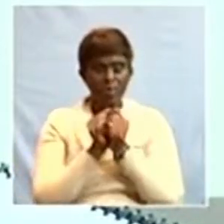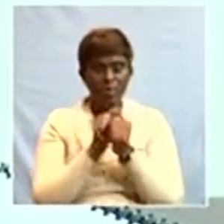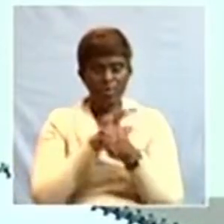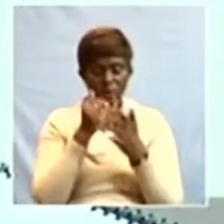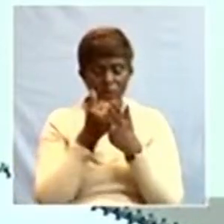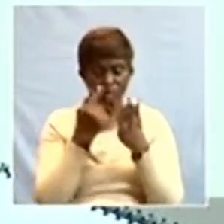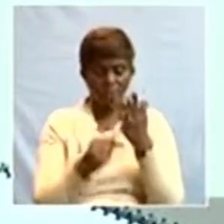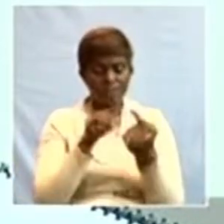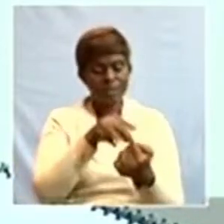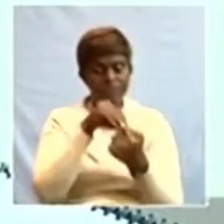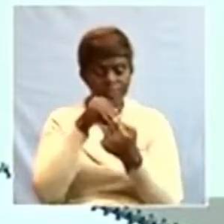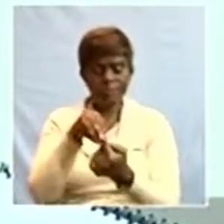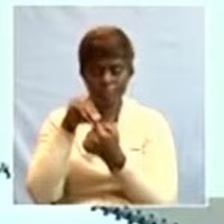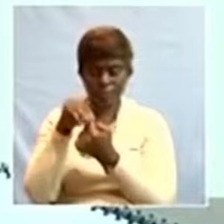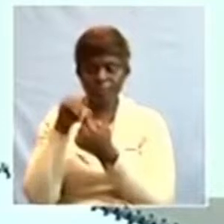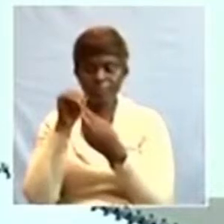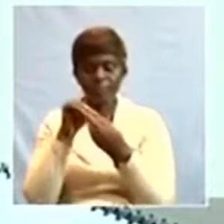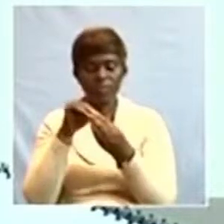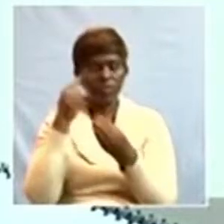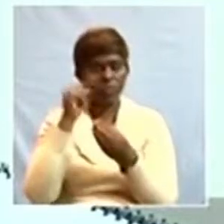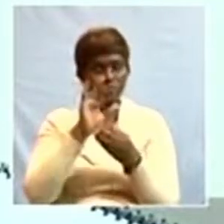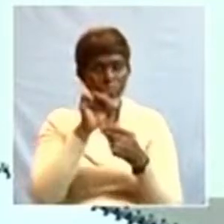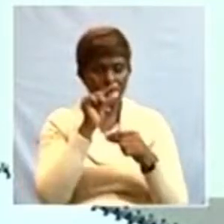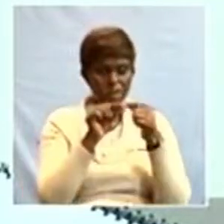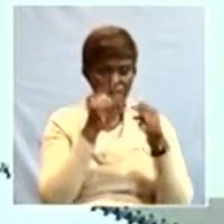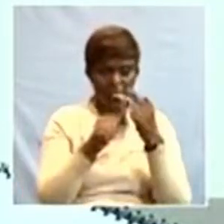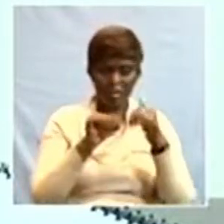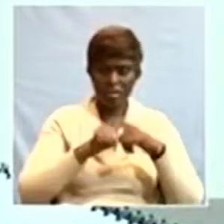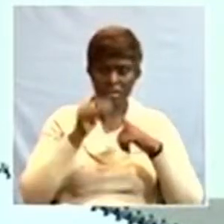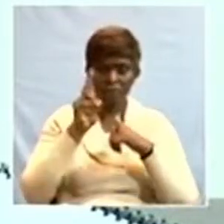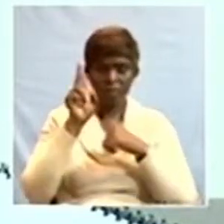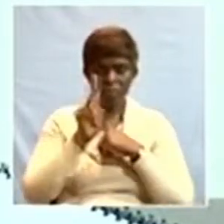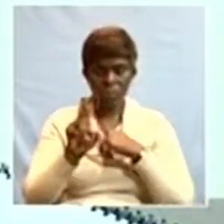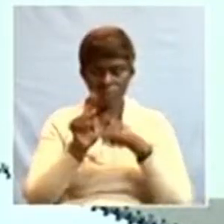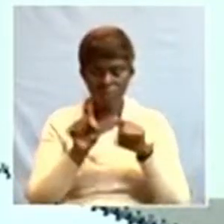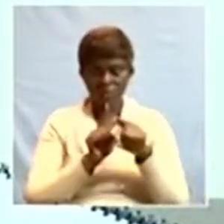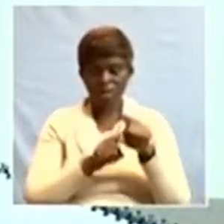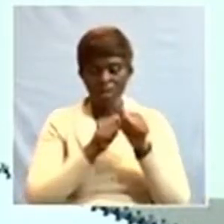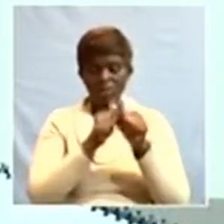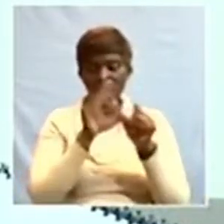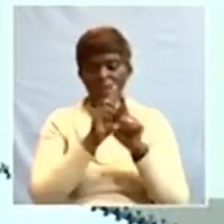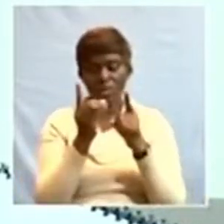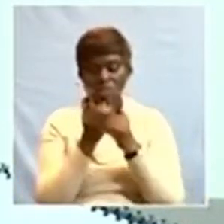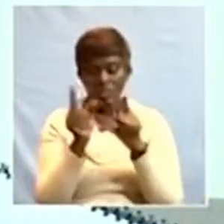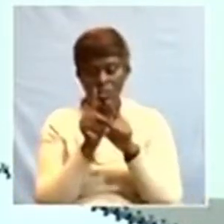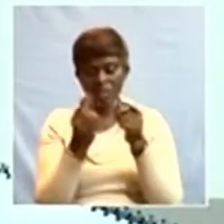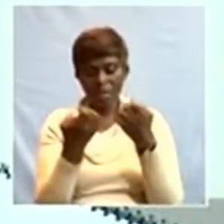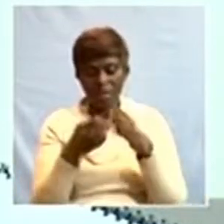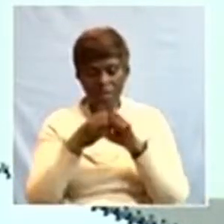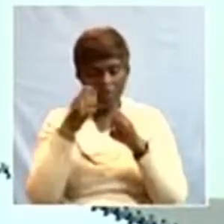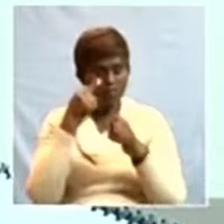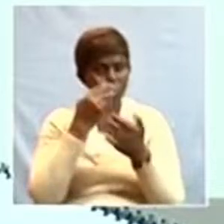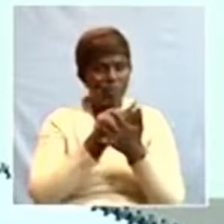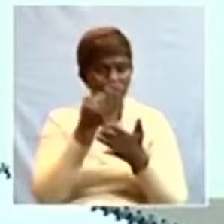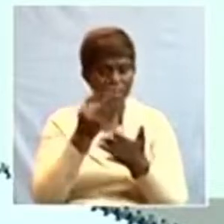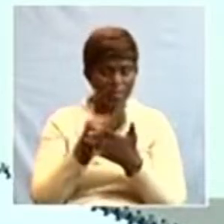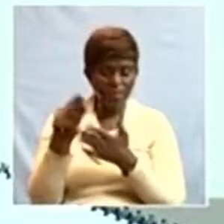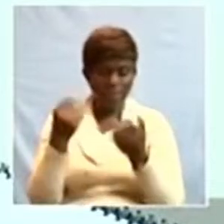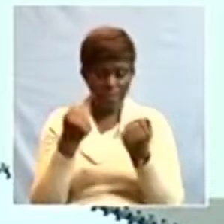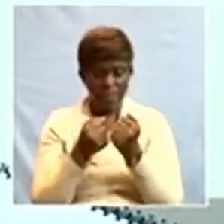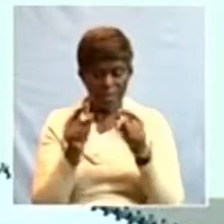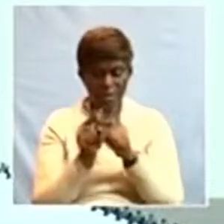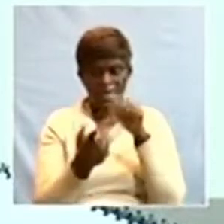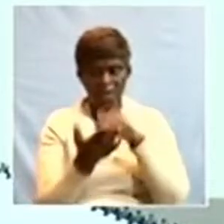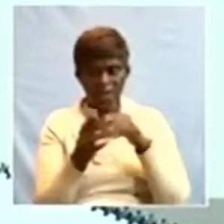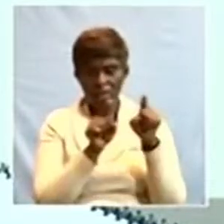the specifications for the seeds that we're going to use as per district, and even for the fertilizer. And then